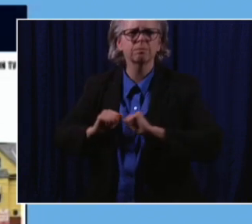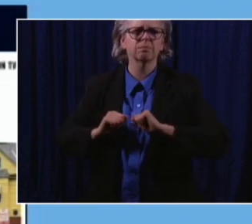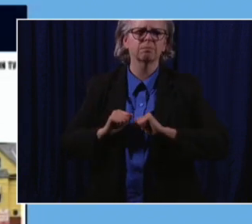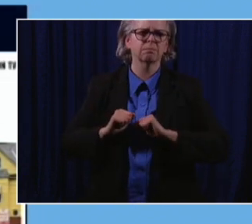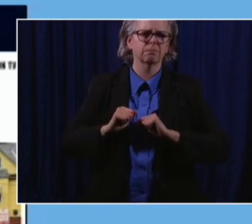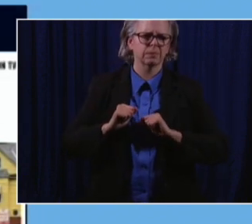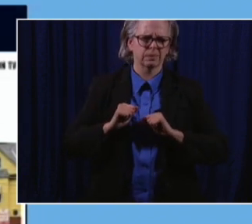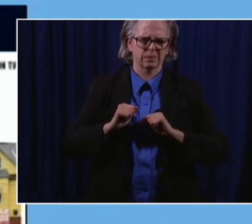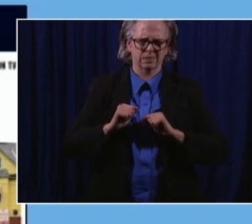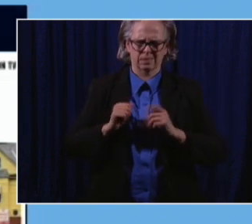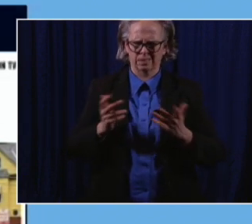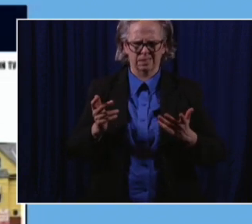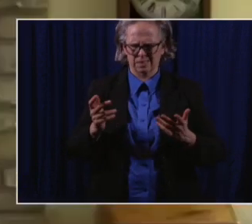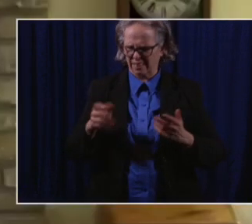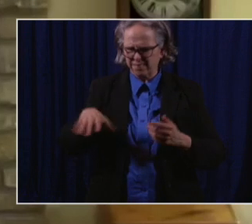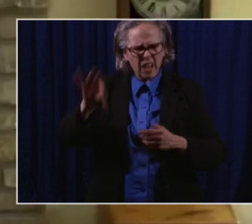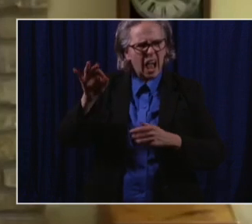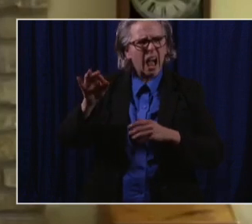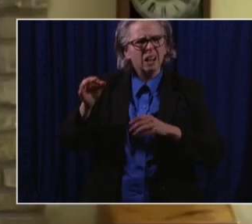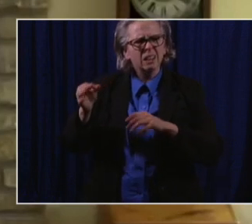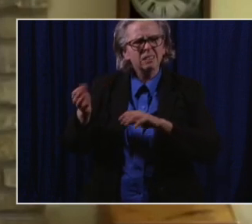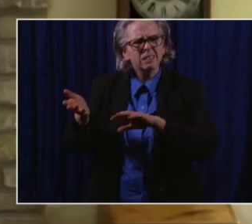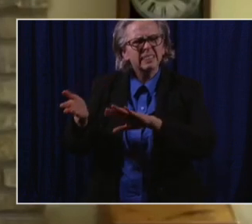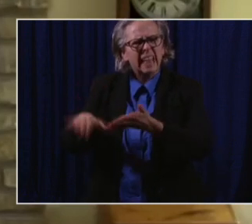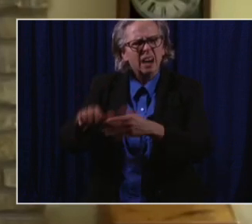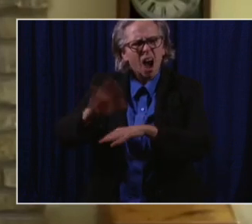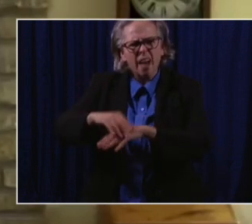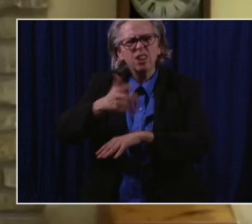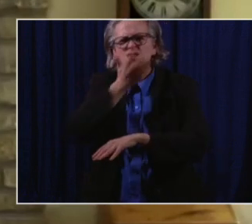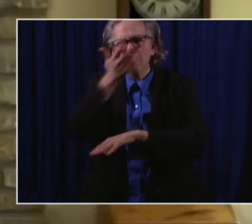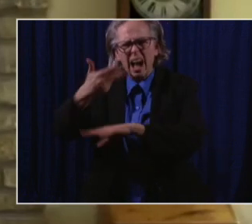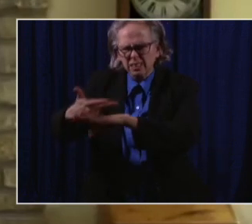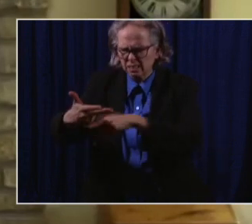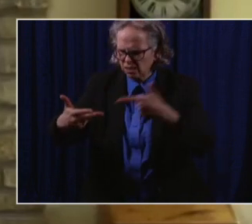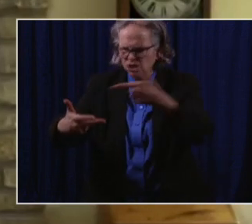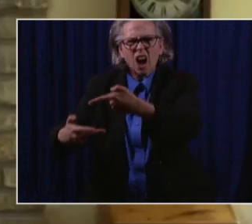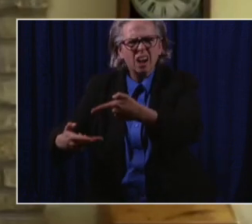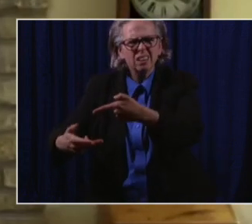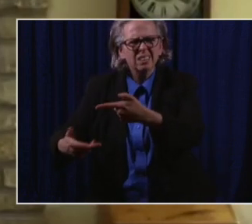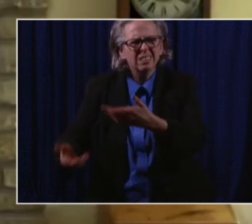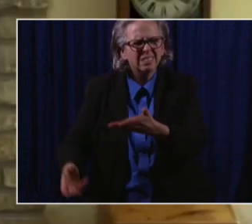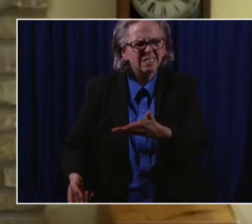after being shot. It is an absolute tragedy.